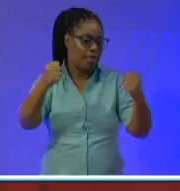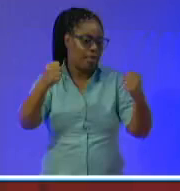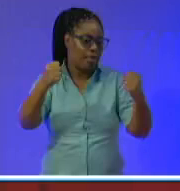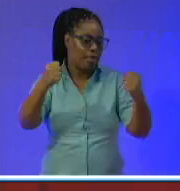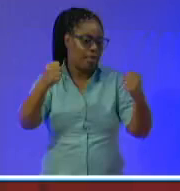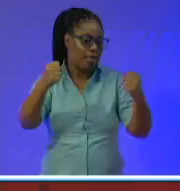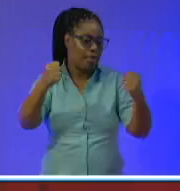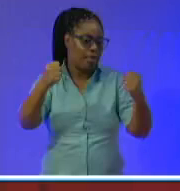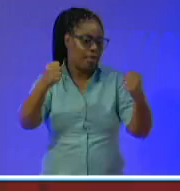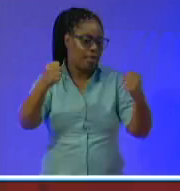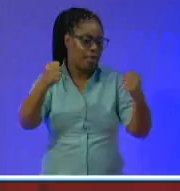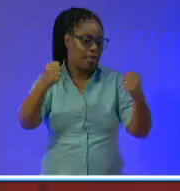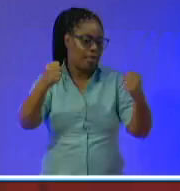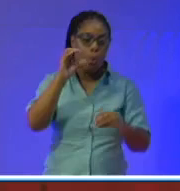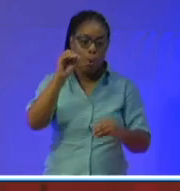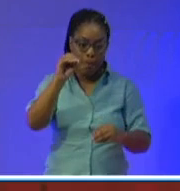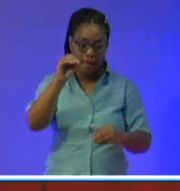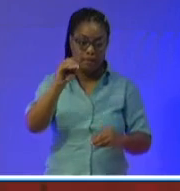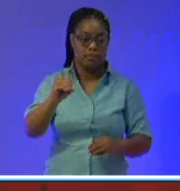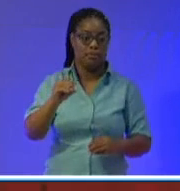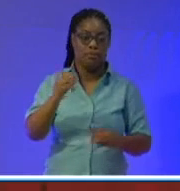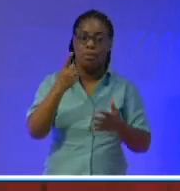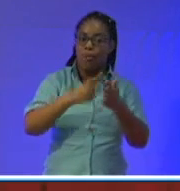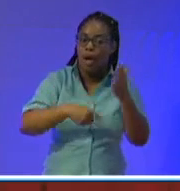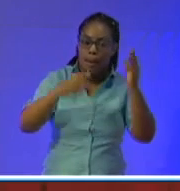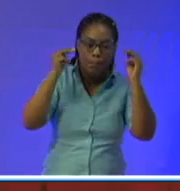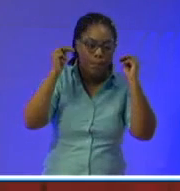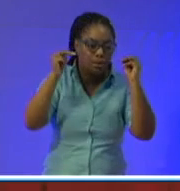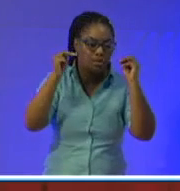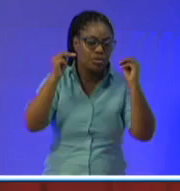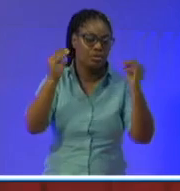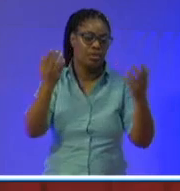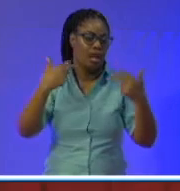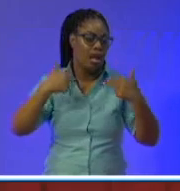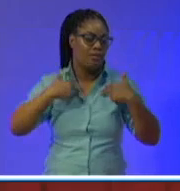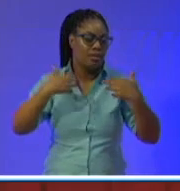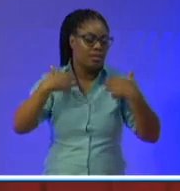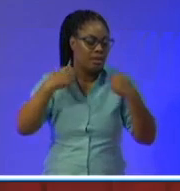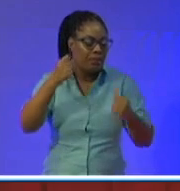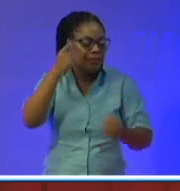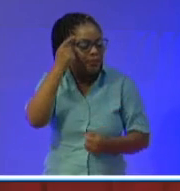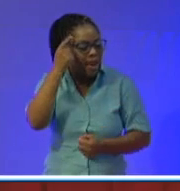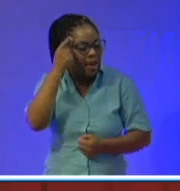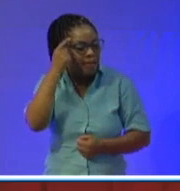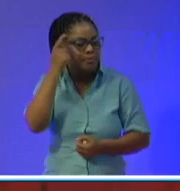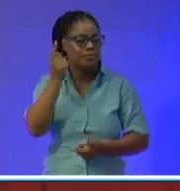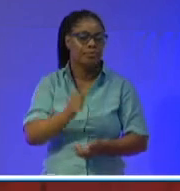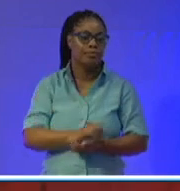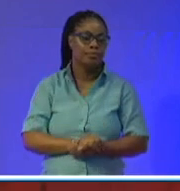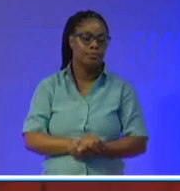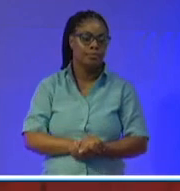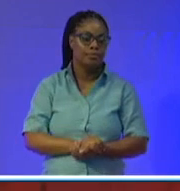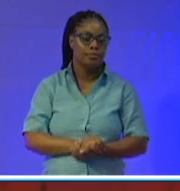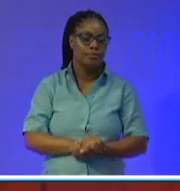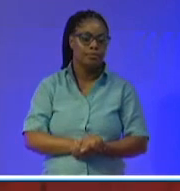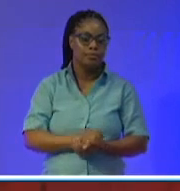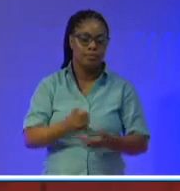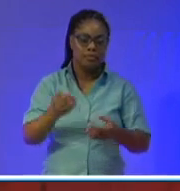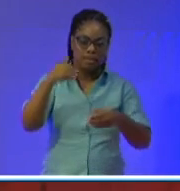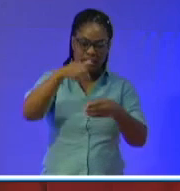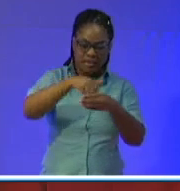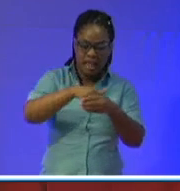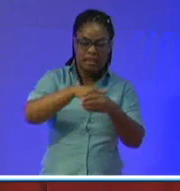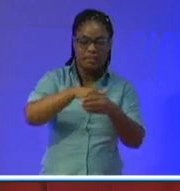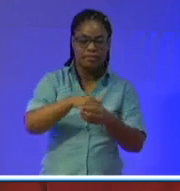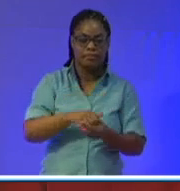that it could actually work in the favor of the population, so to speak, if it